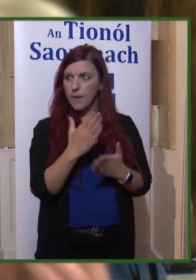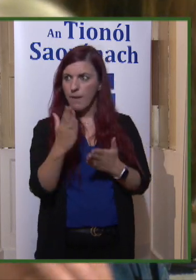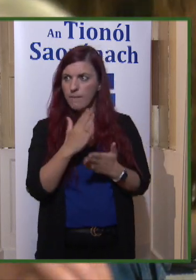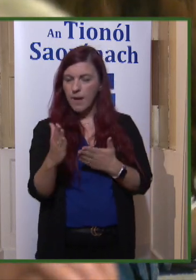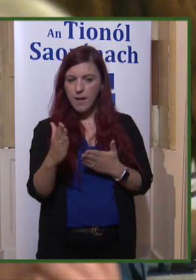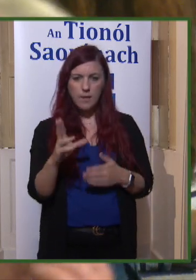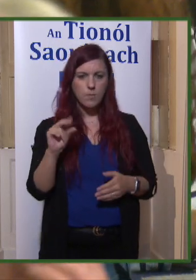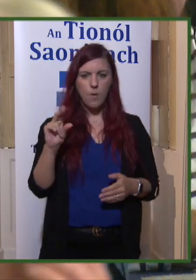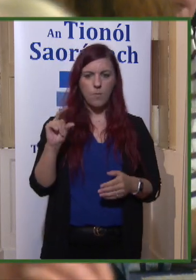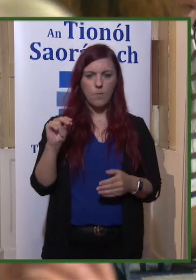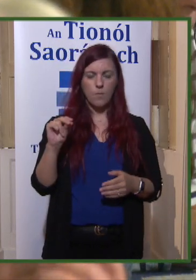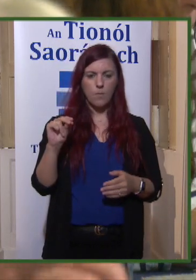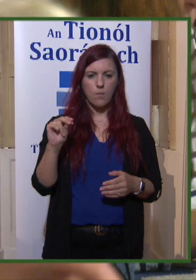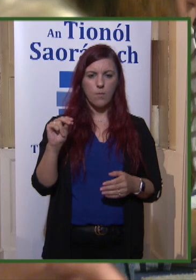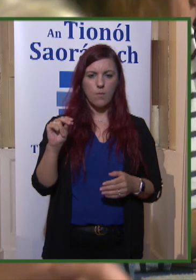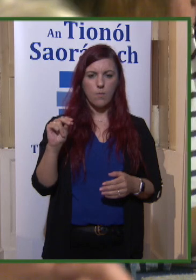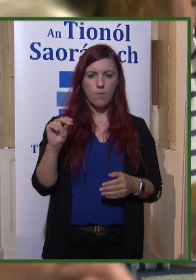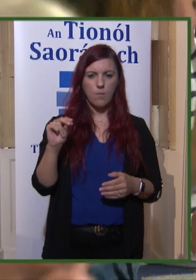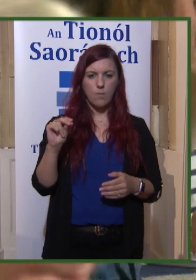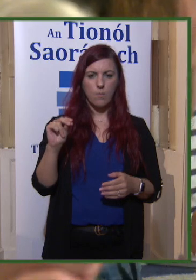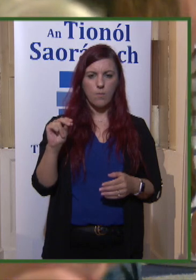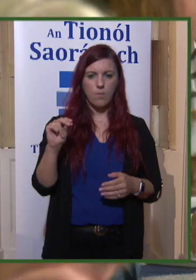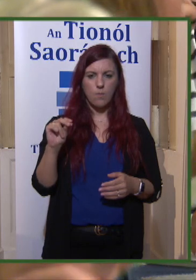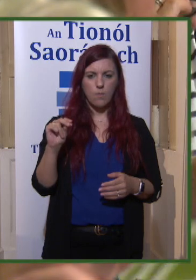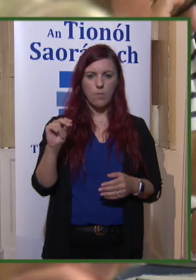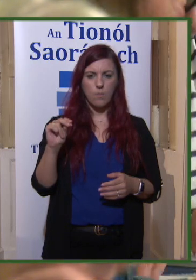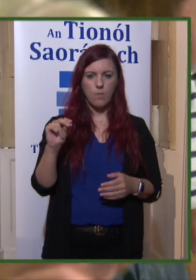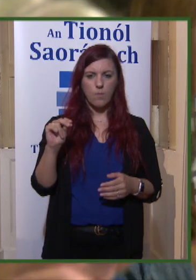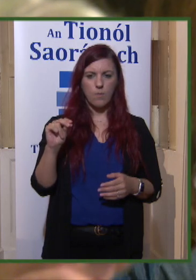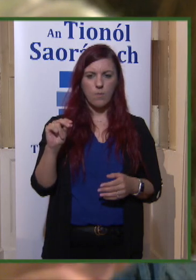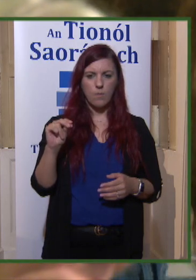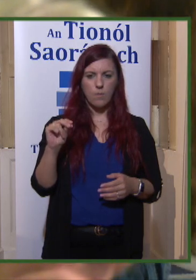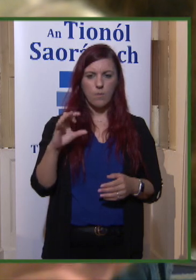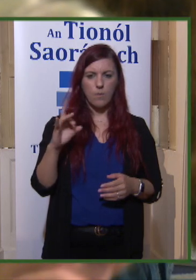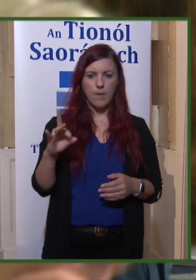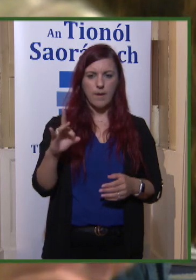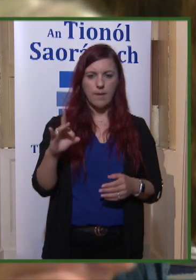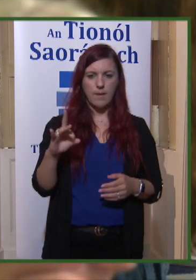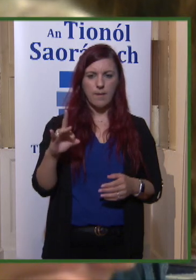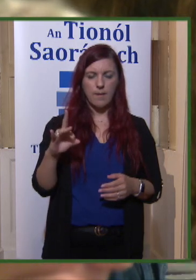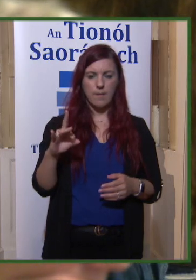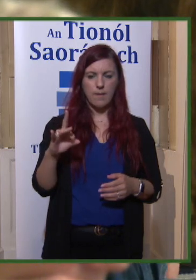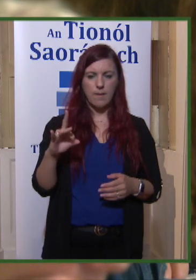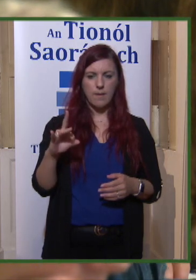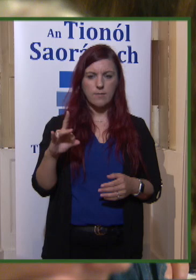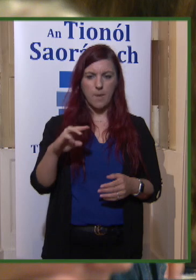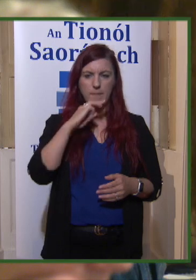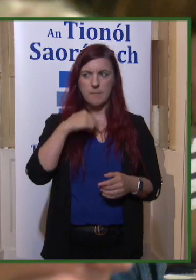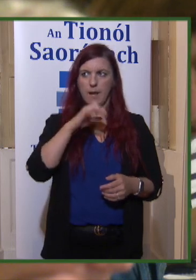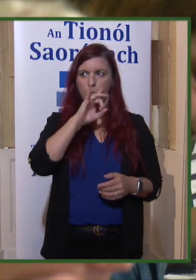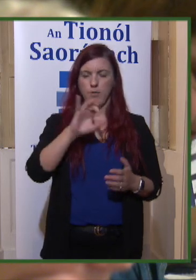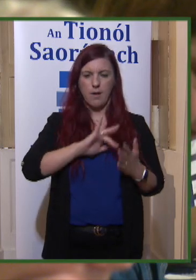No. Okay, vote against that, Paul. Oh, great. That makes my question even more relevant then. Thank you. Okay, so